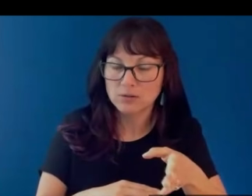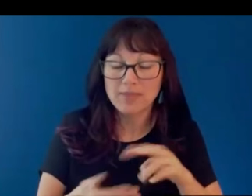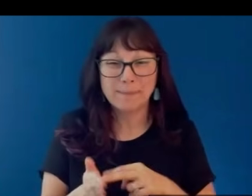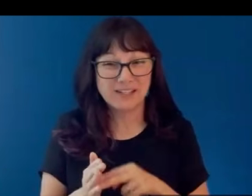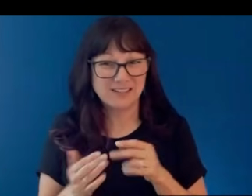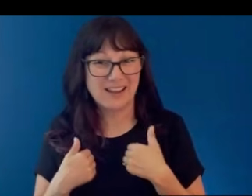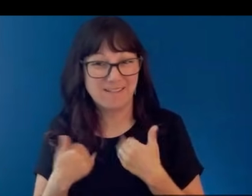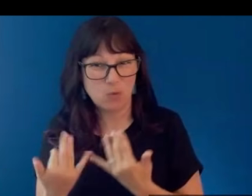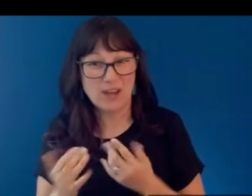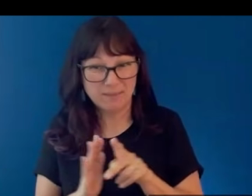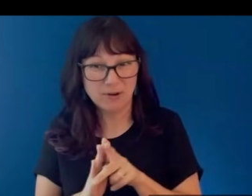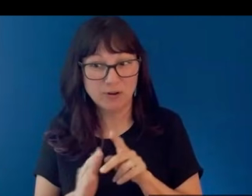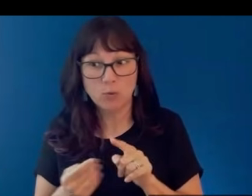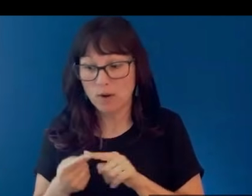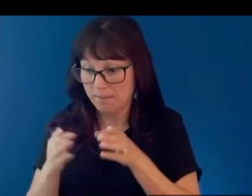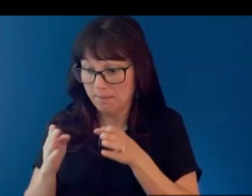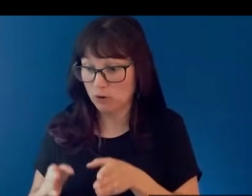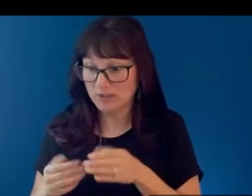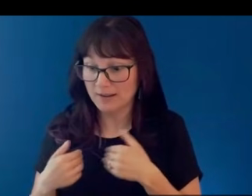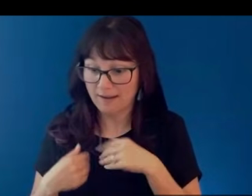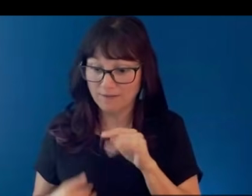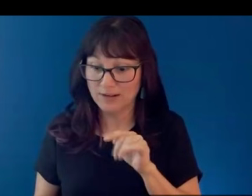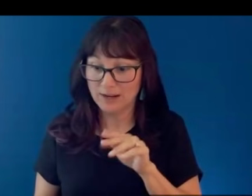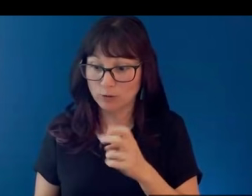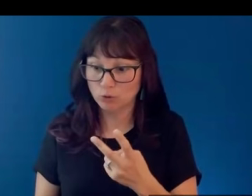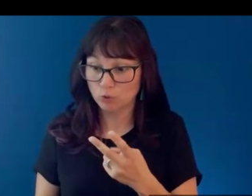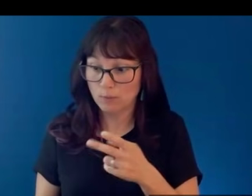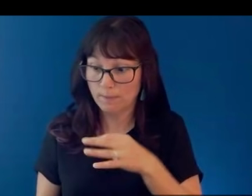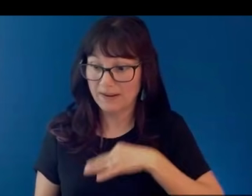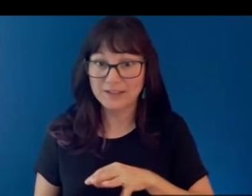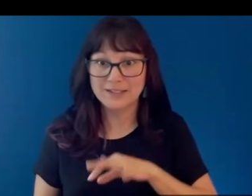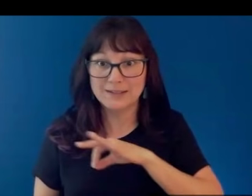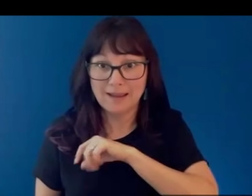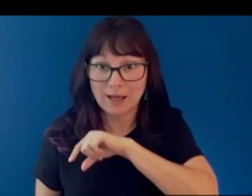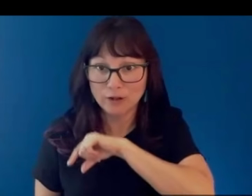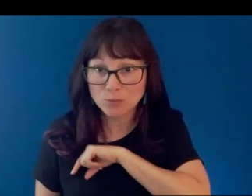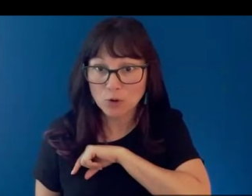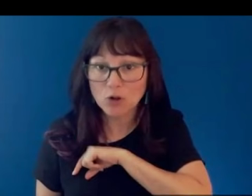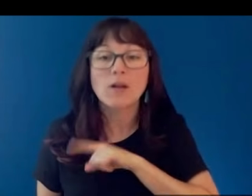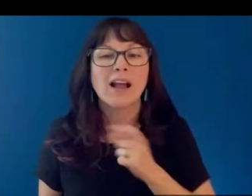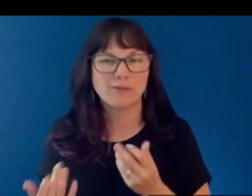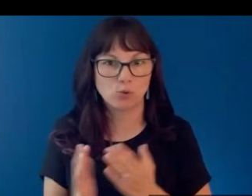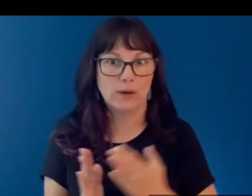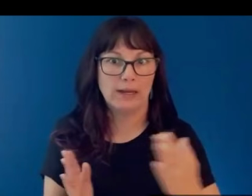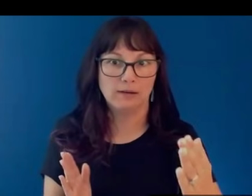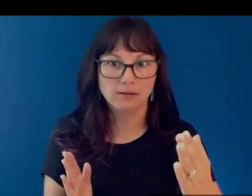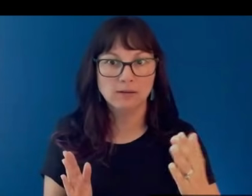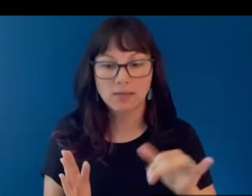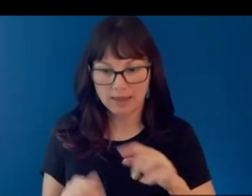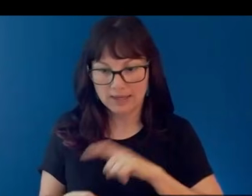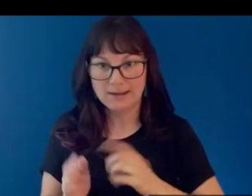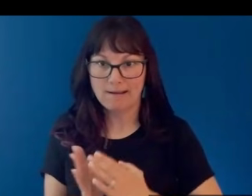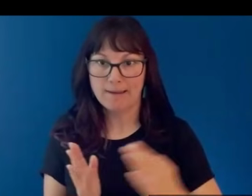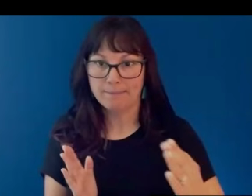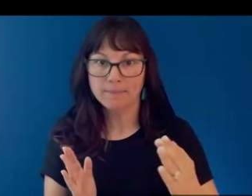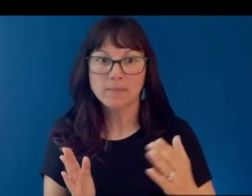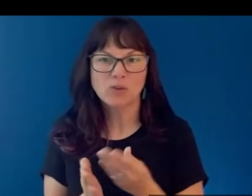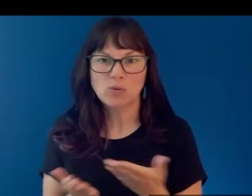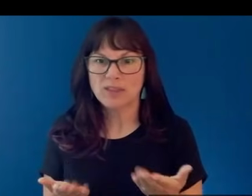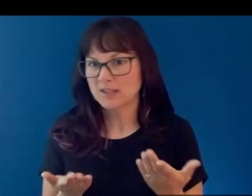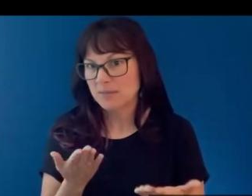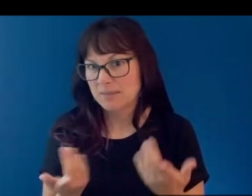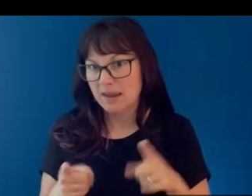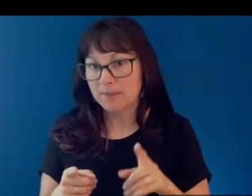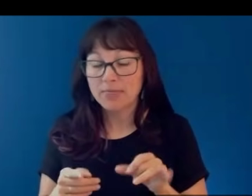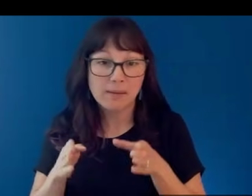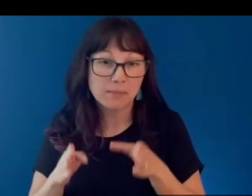coverage when someone becomes eligible for Title II benefits. During that period of time, there's a couple of things that can be happening. The